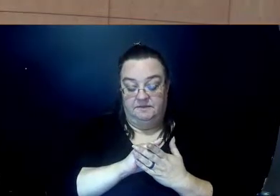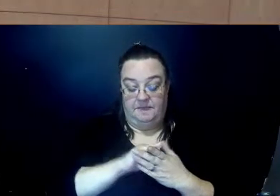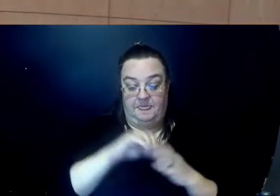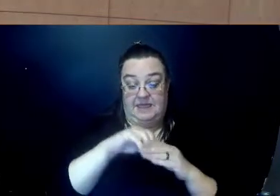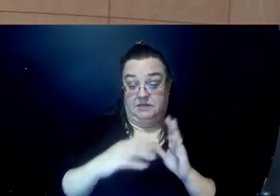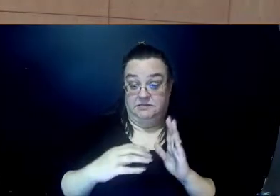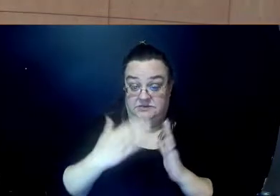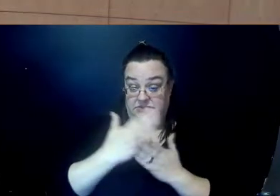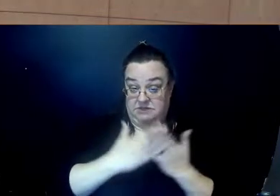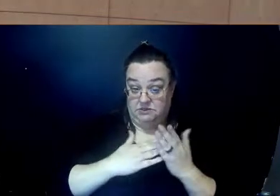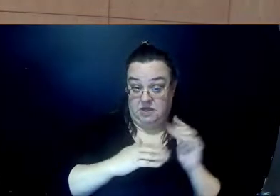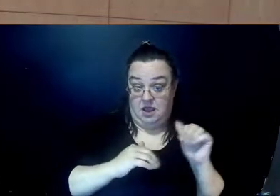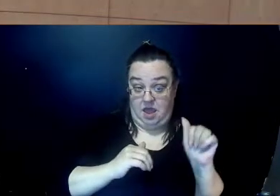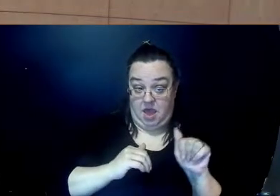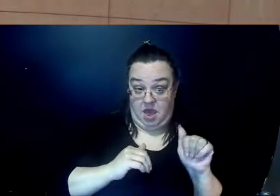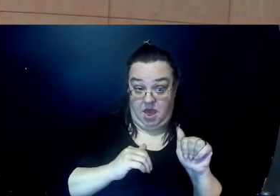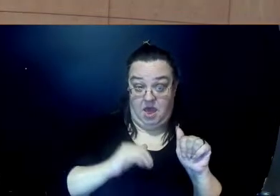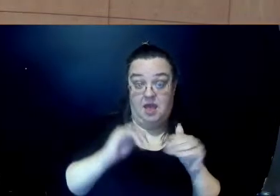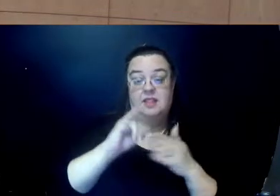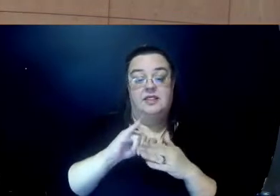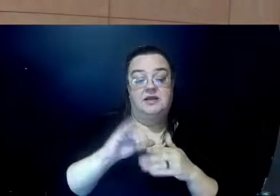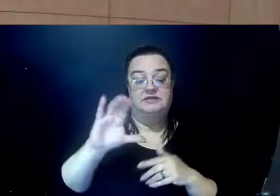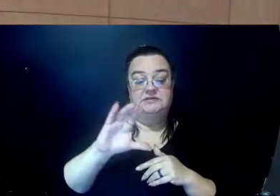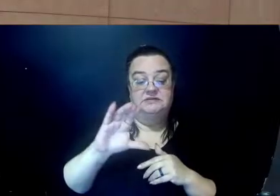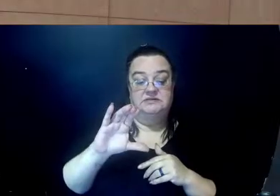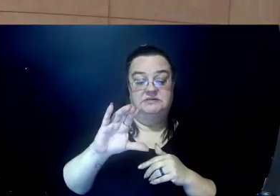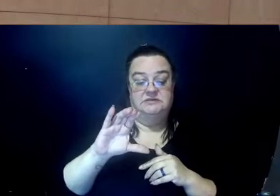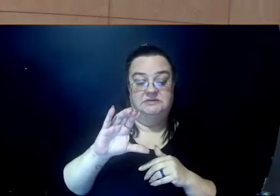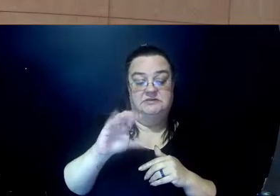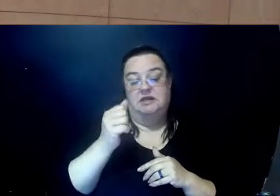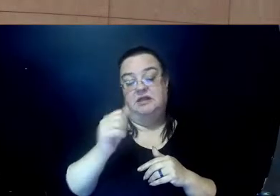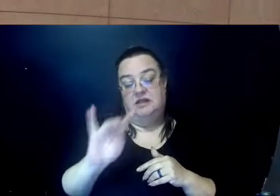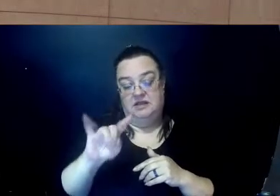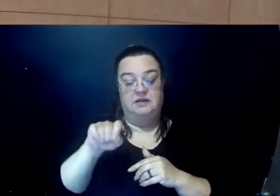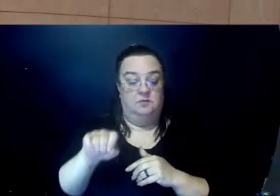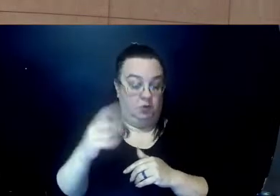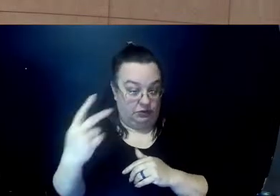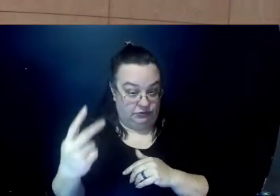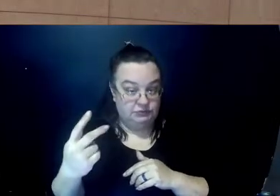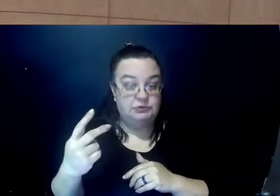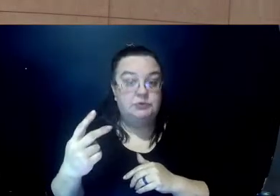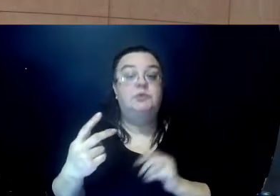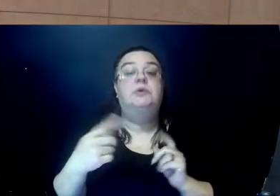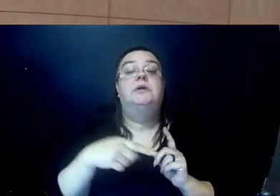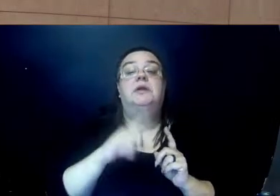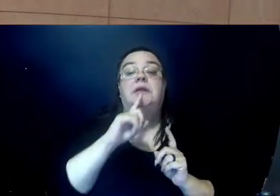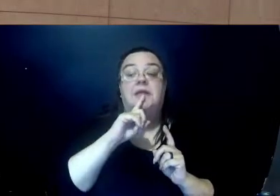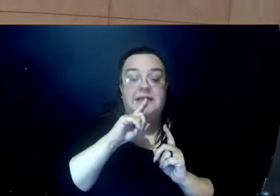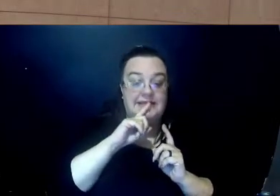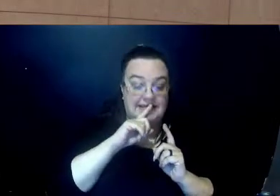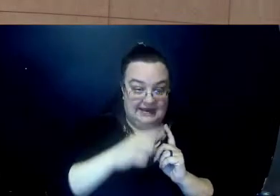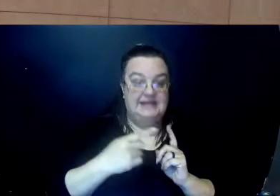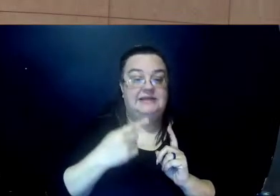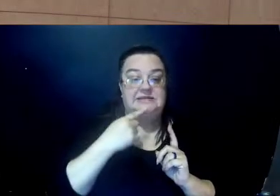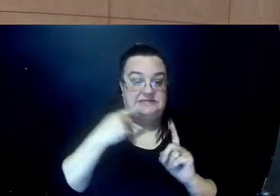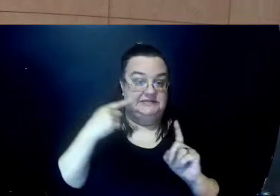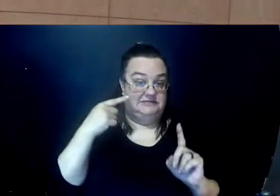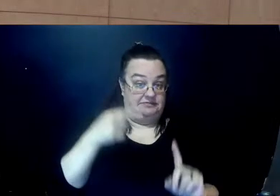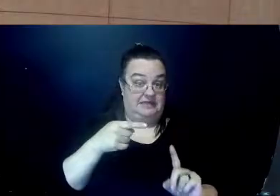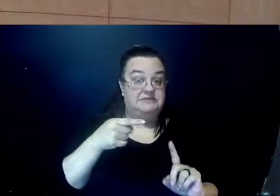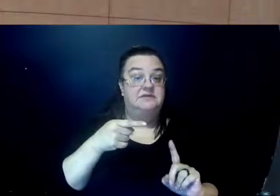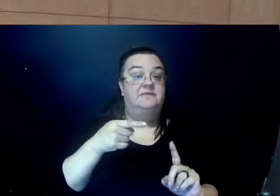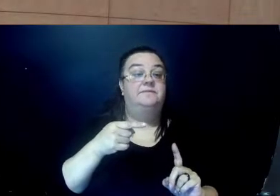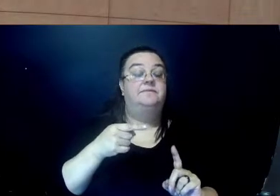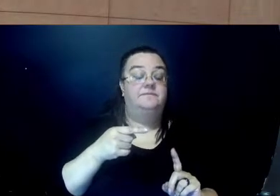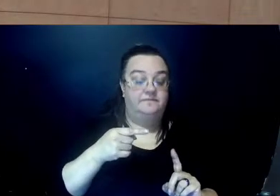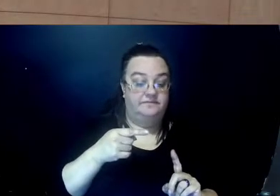section A of this C18.2, it is specified that,